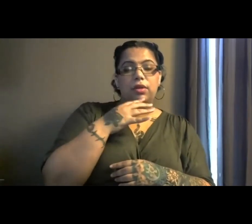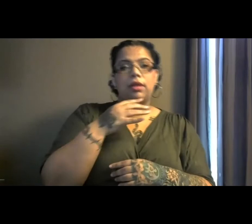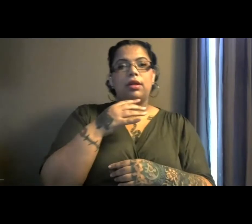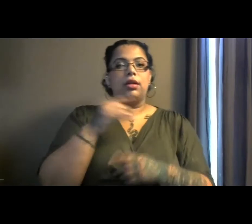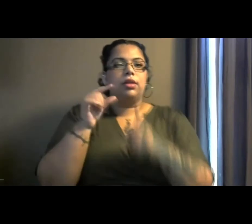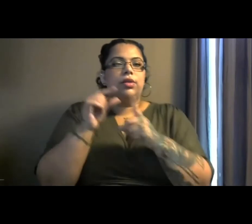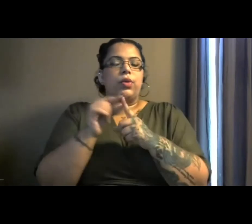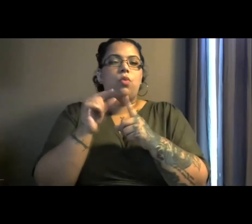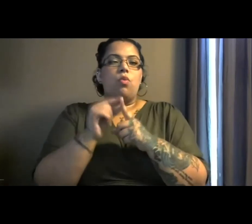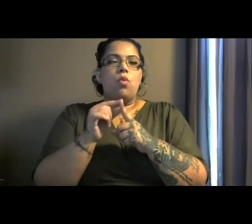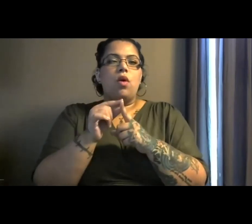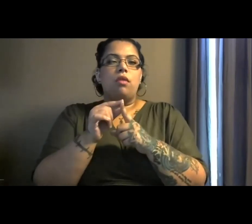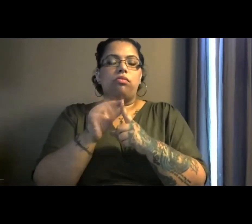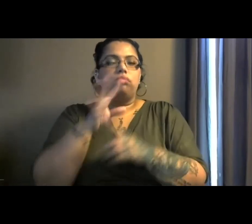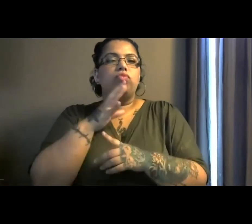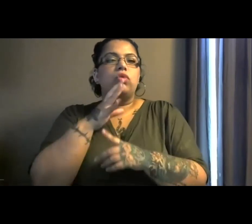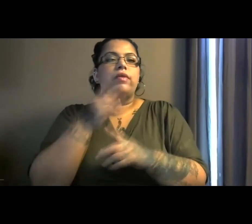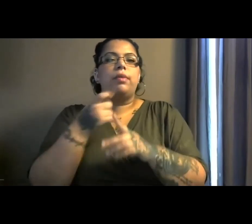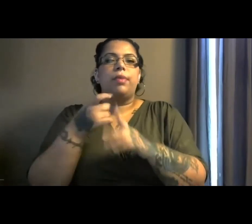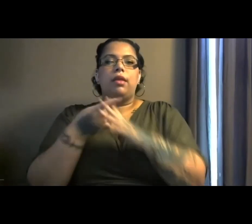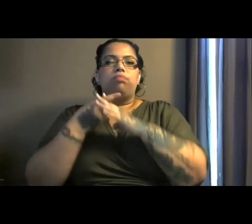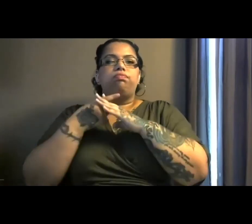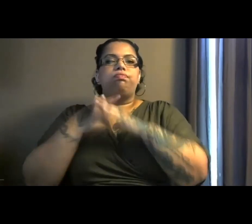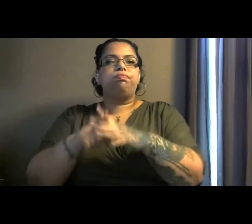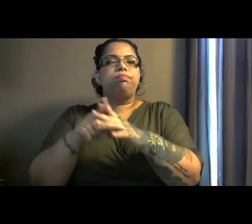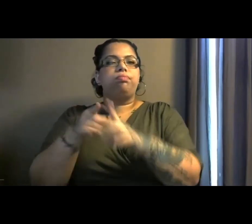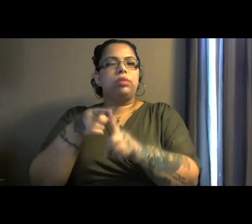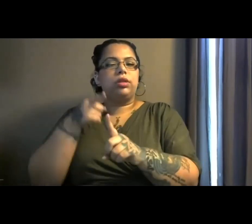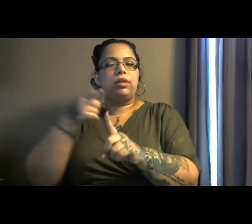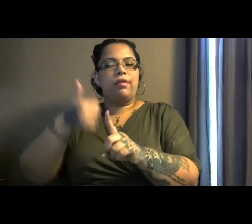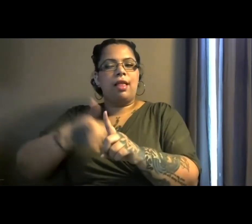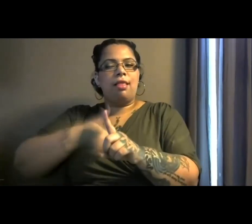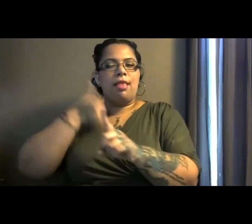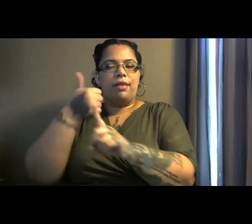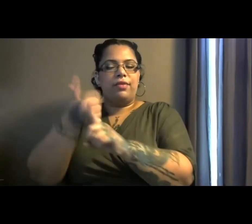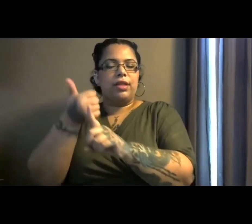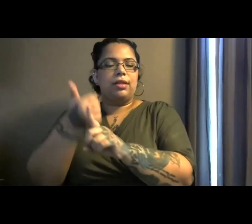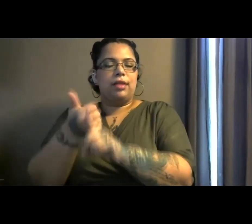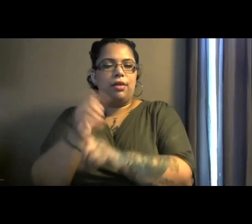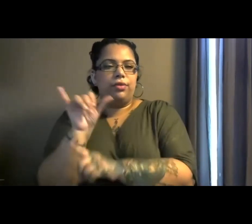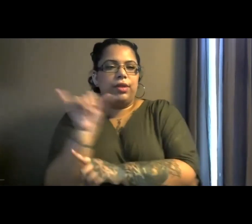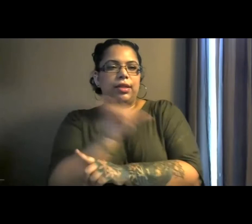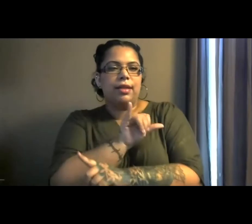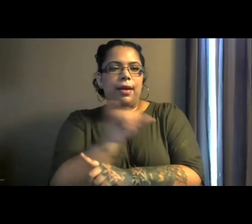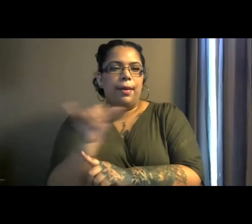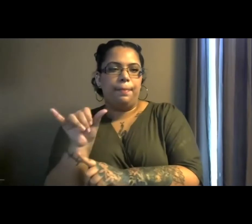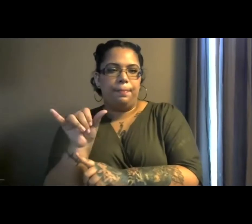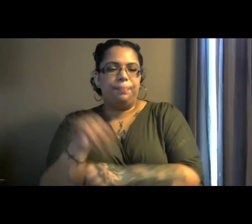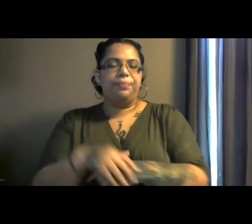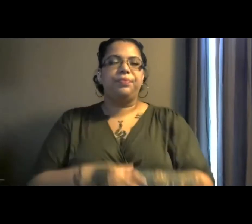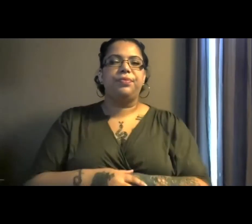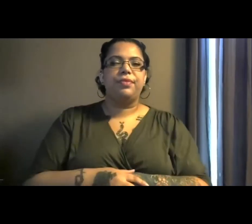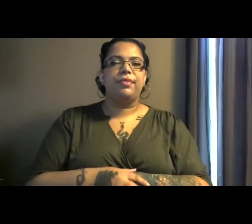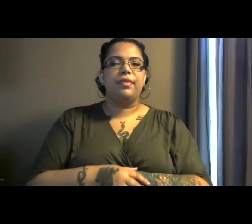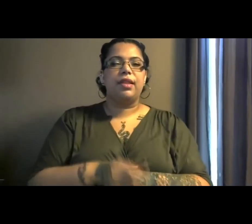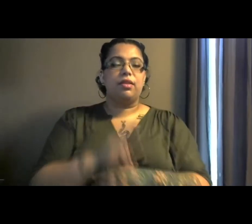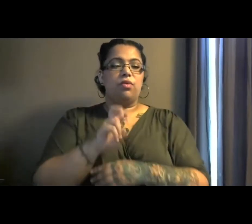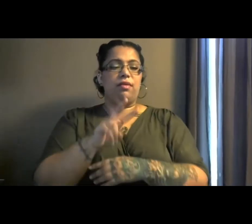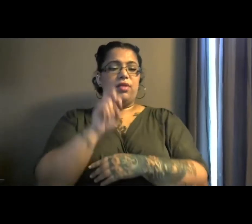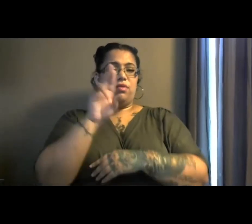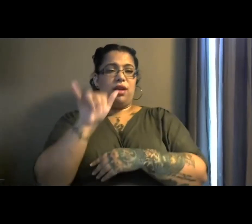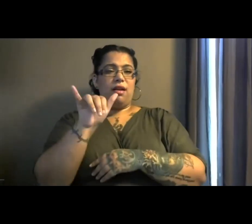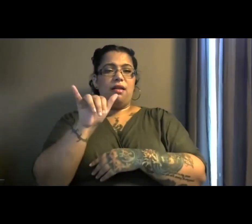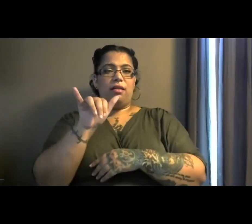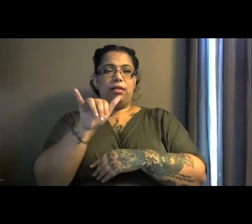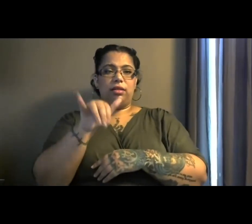the very source of life itself. That Reverend Raymont was shot from the presence of God